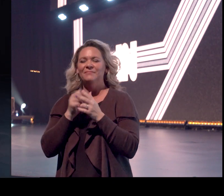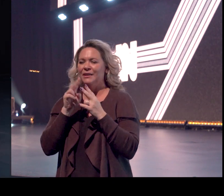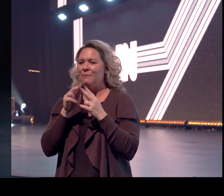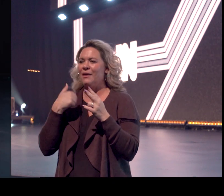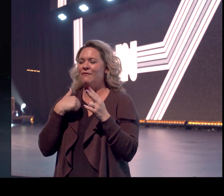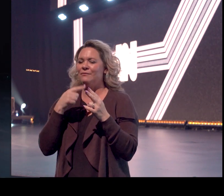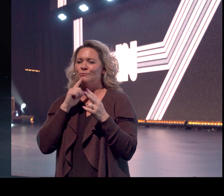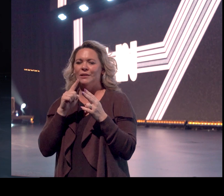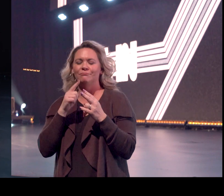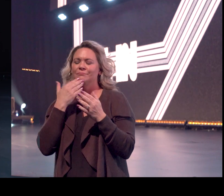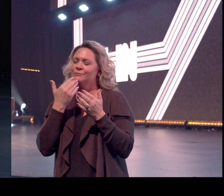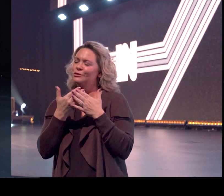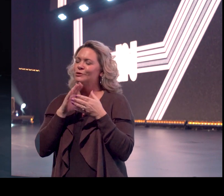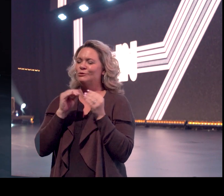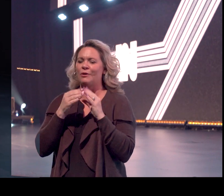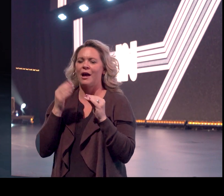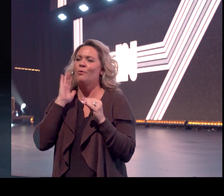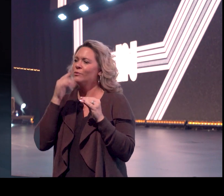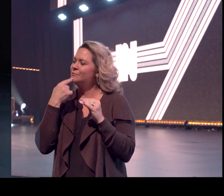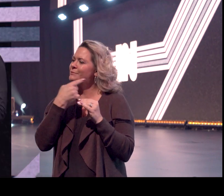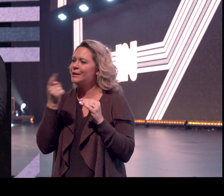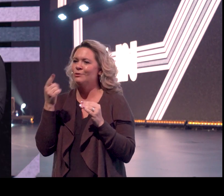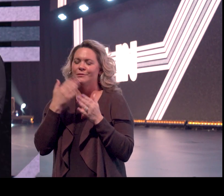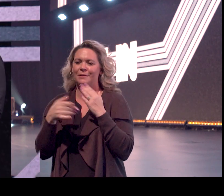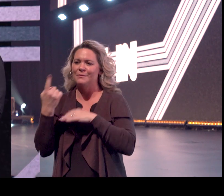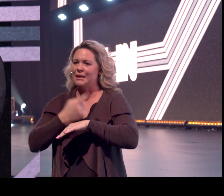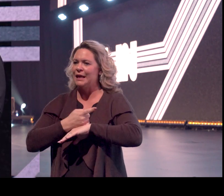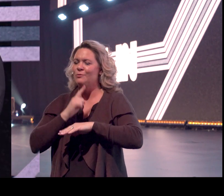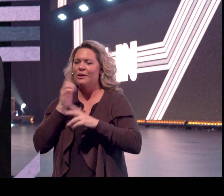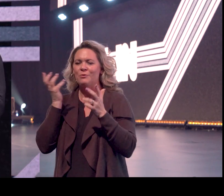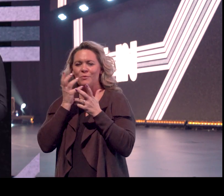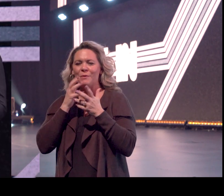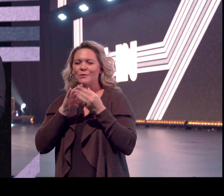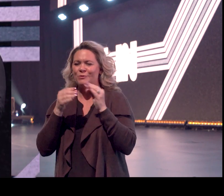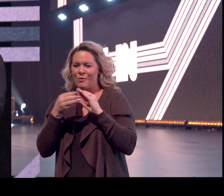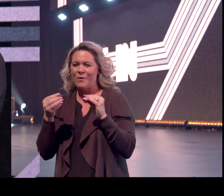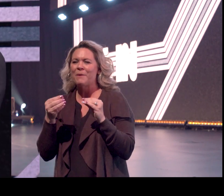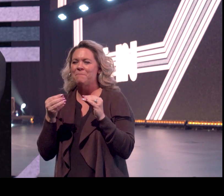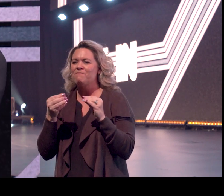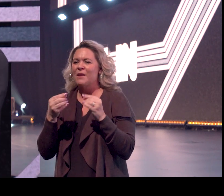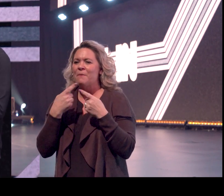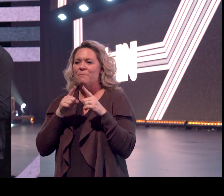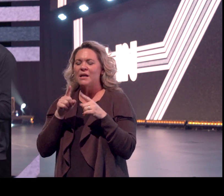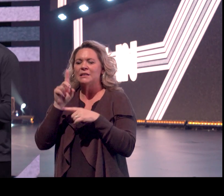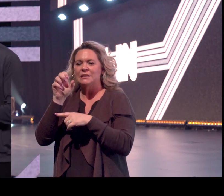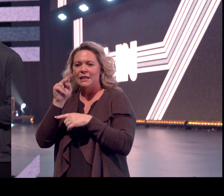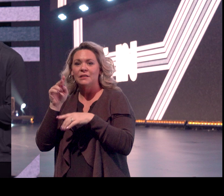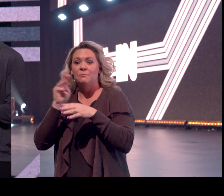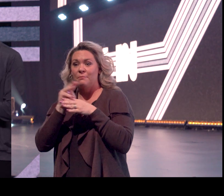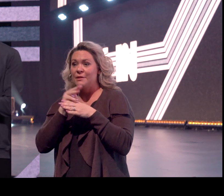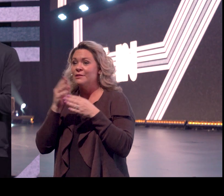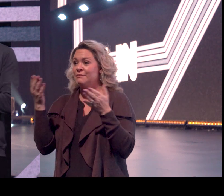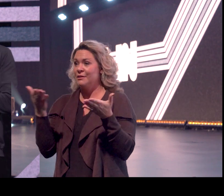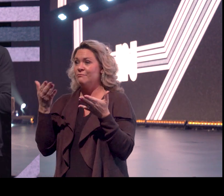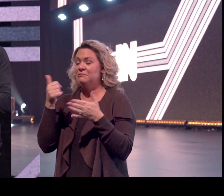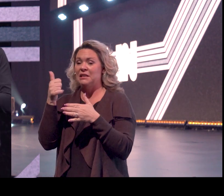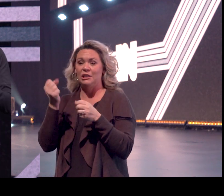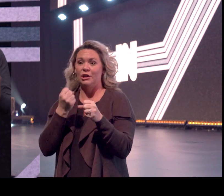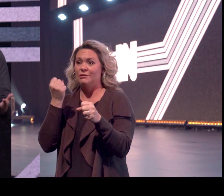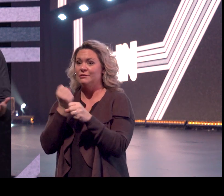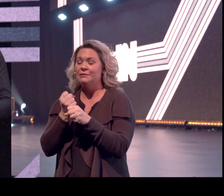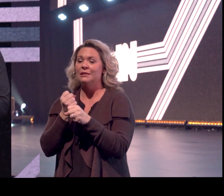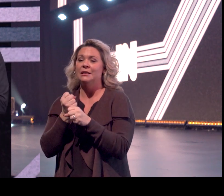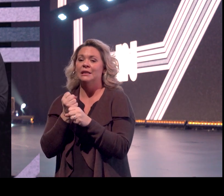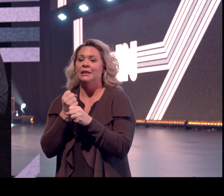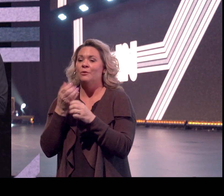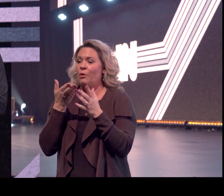These two have a story that we're going to tell your story someday because it's an incredible story. But Dan's been on in ministry for over